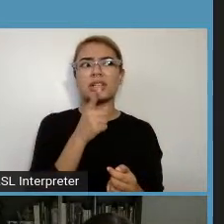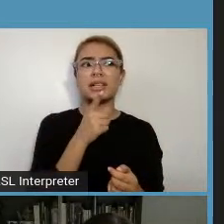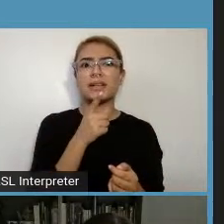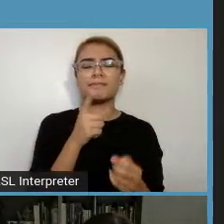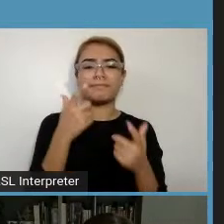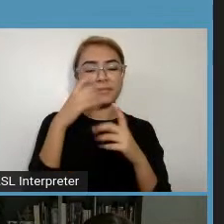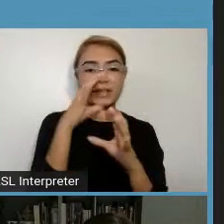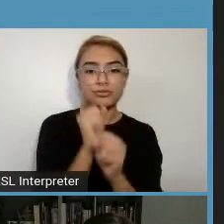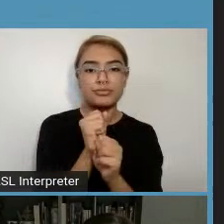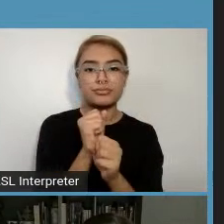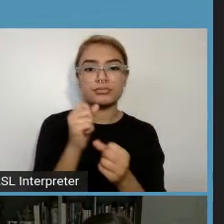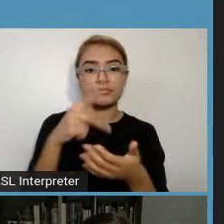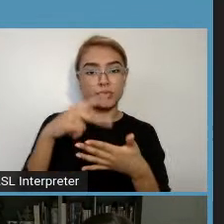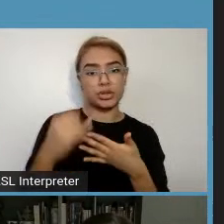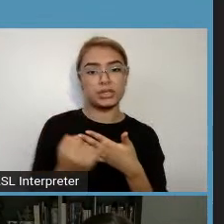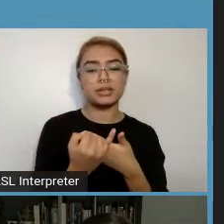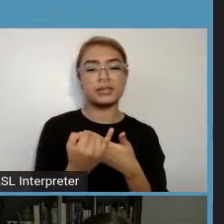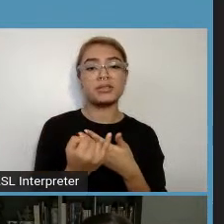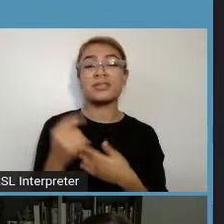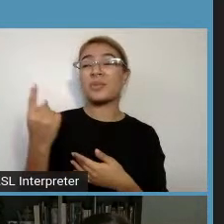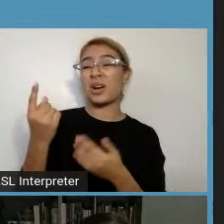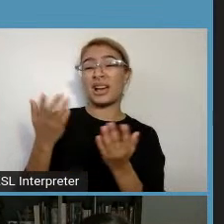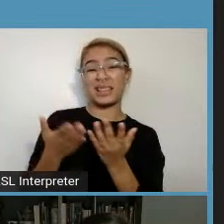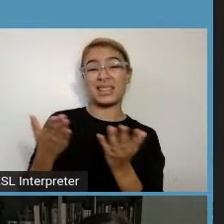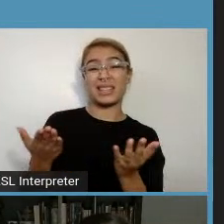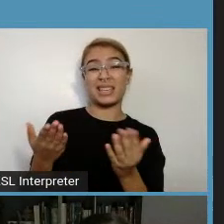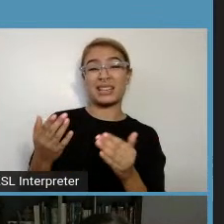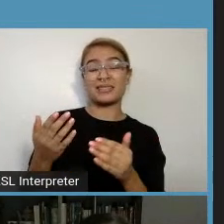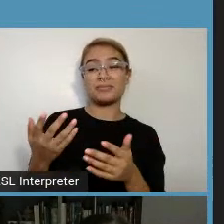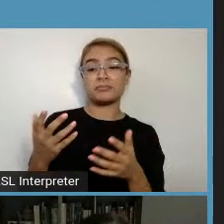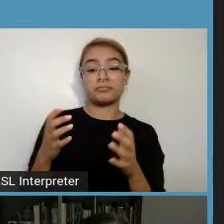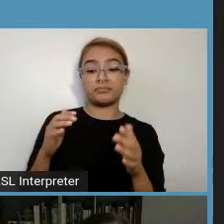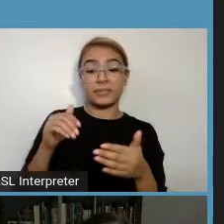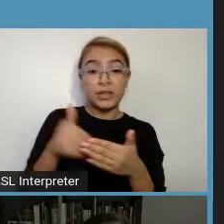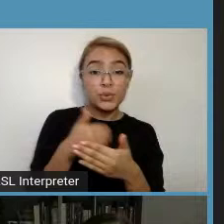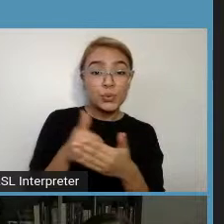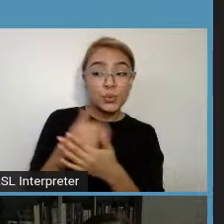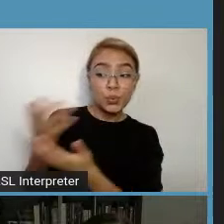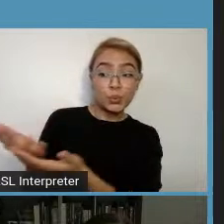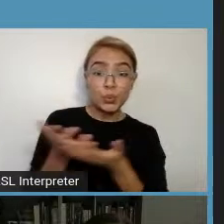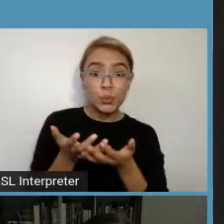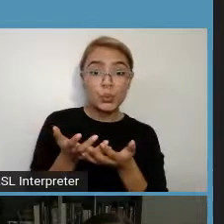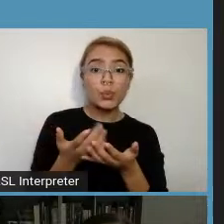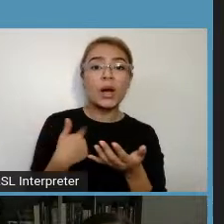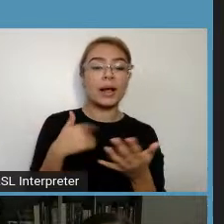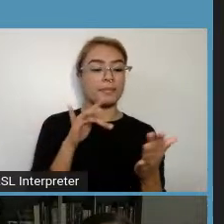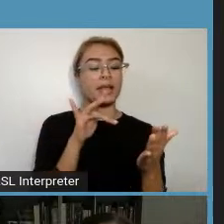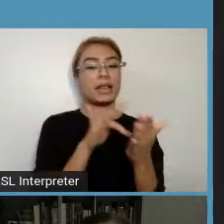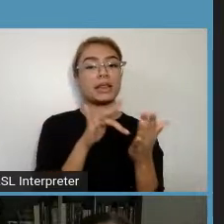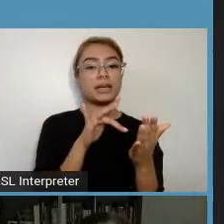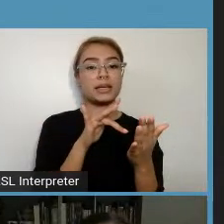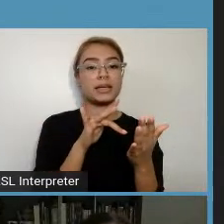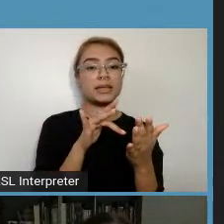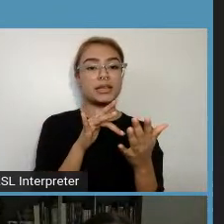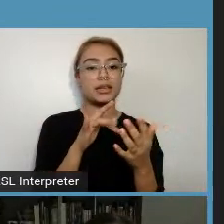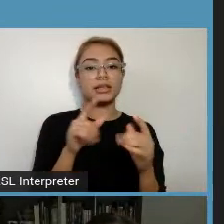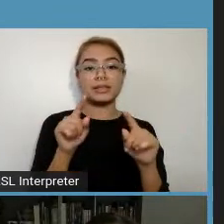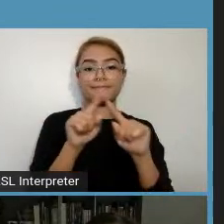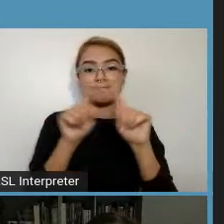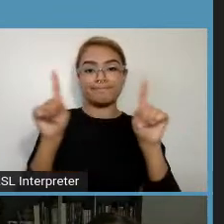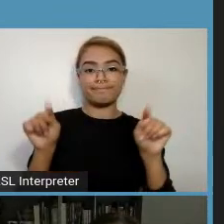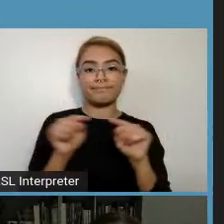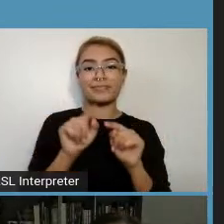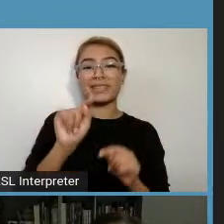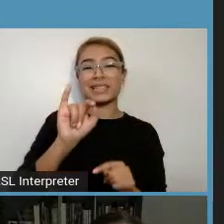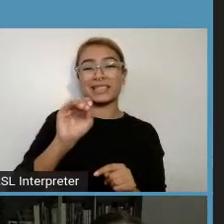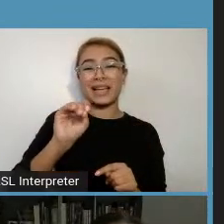interesting project. One of the things that has come out of that, I'm going to click on this timeline that